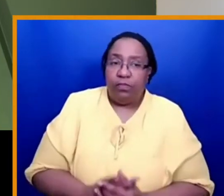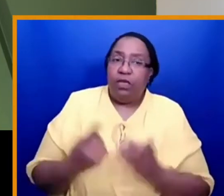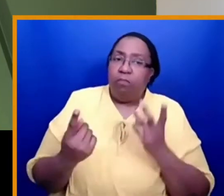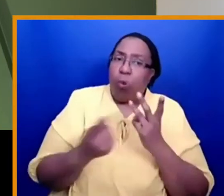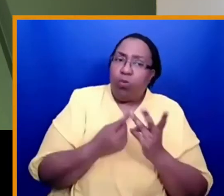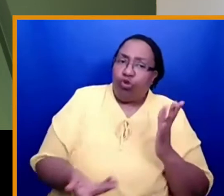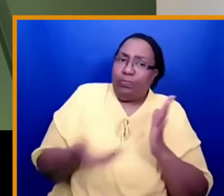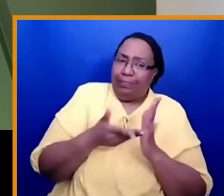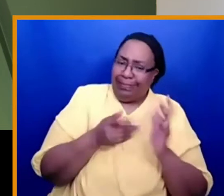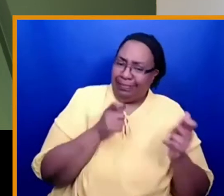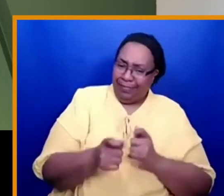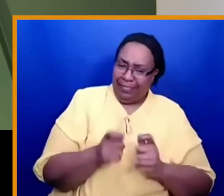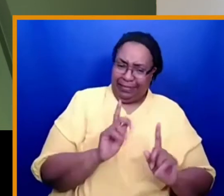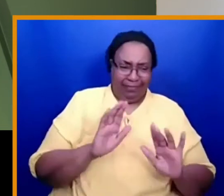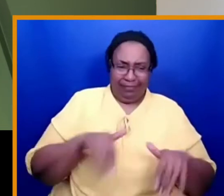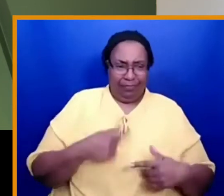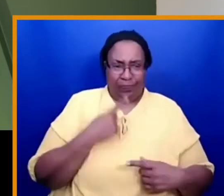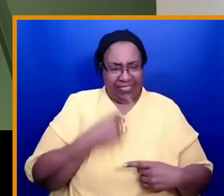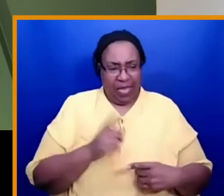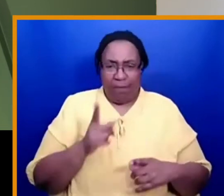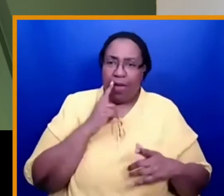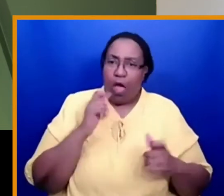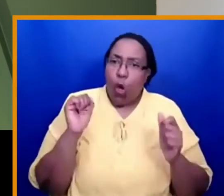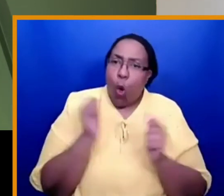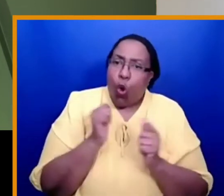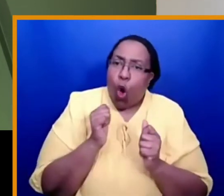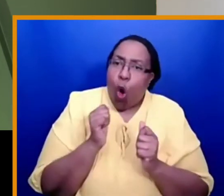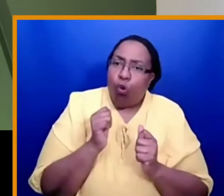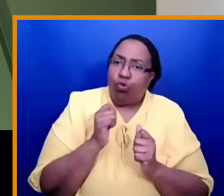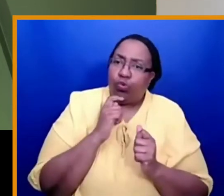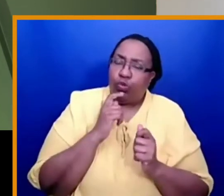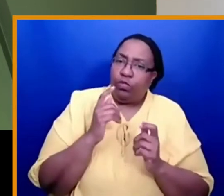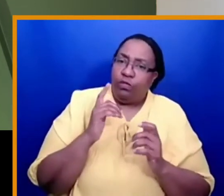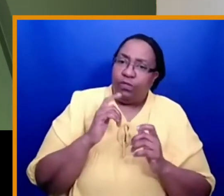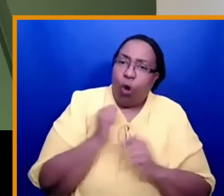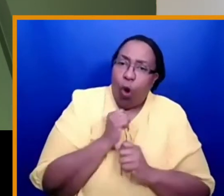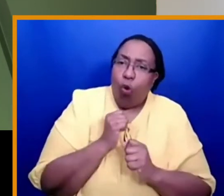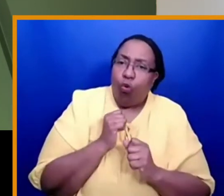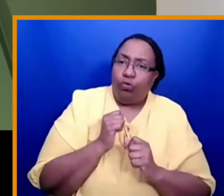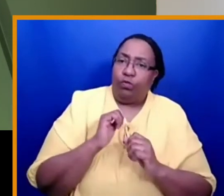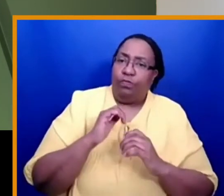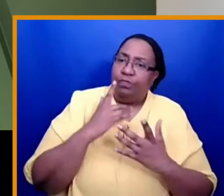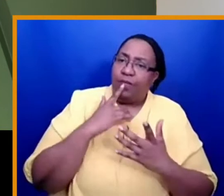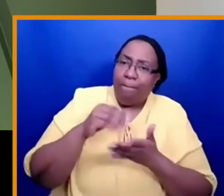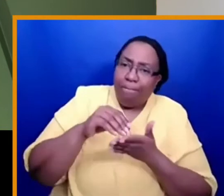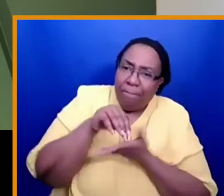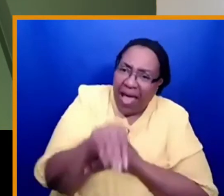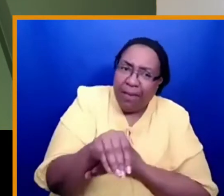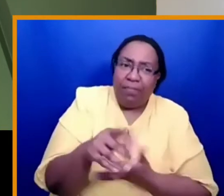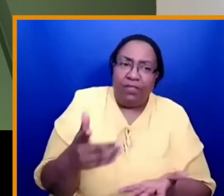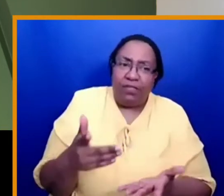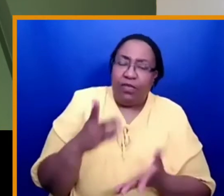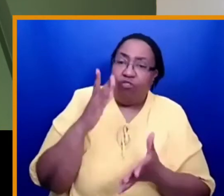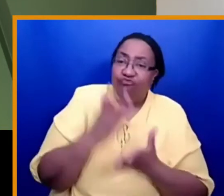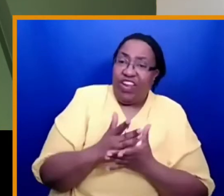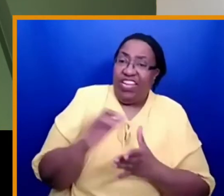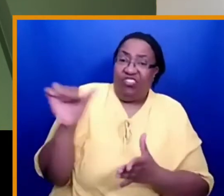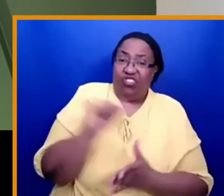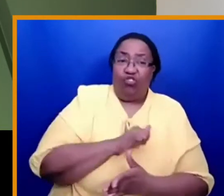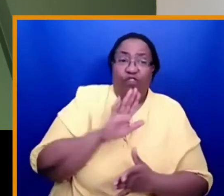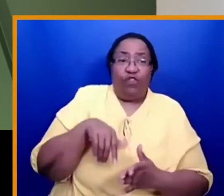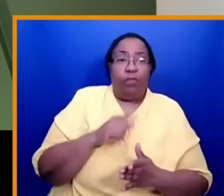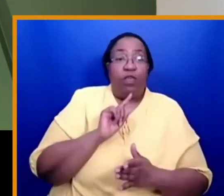Such payments are made when the temperature falls to 0 degrees centigrade or below for 7 consecutive days from the 1st of November to the 31st of